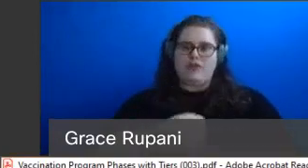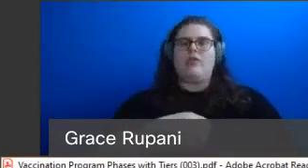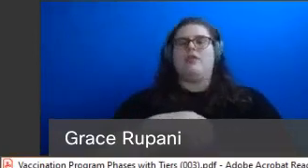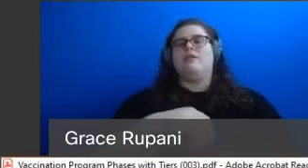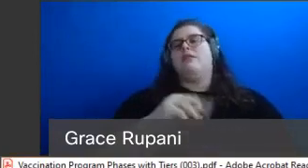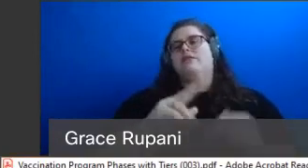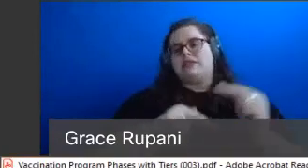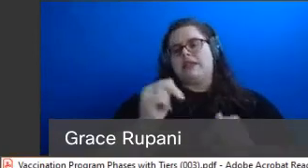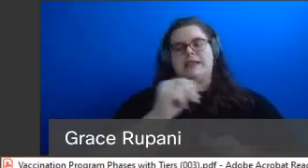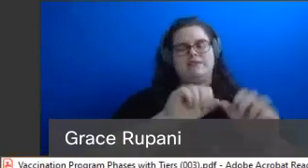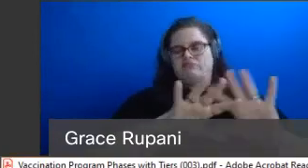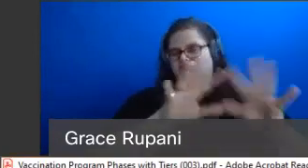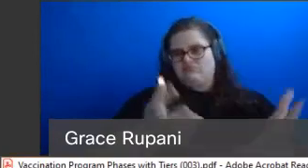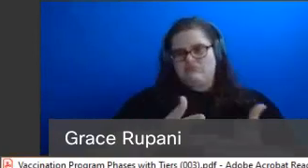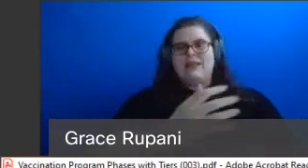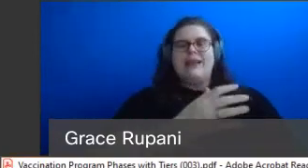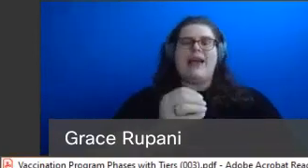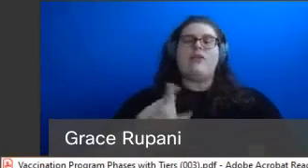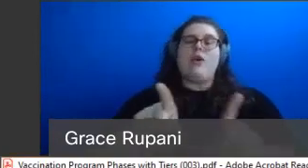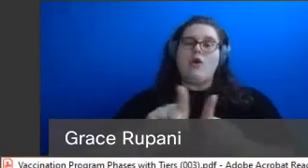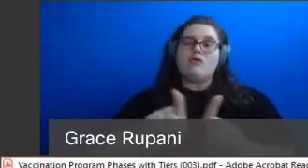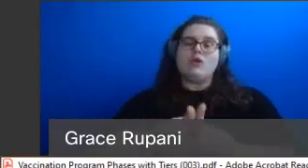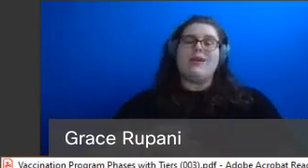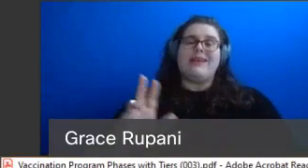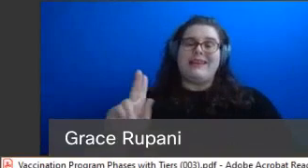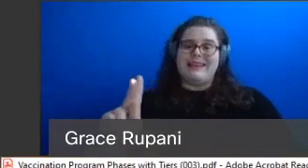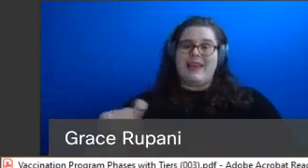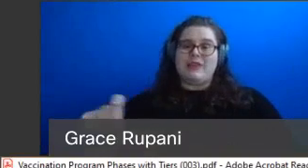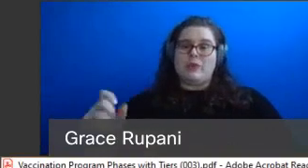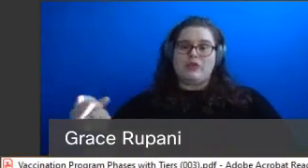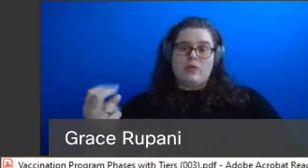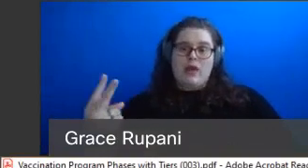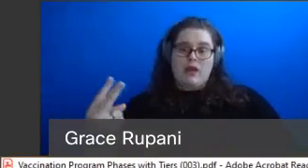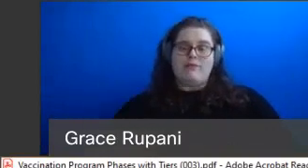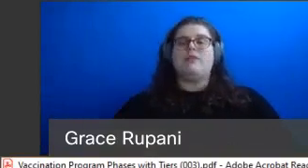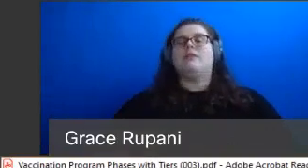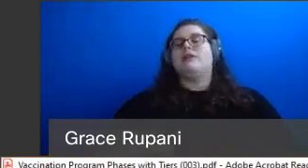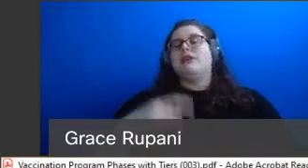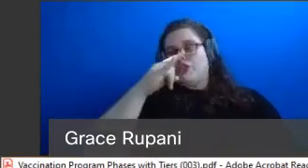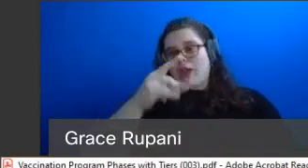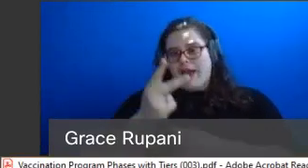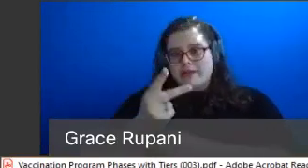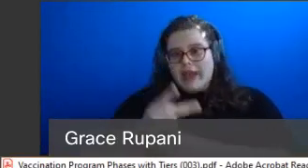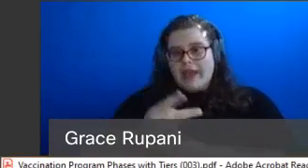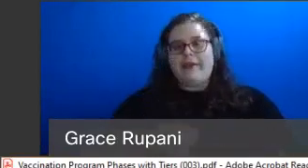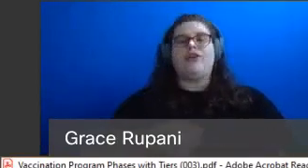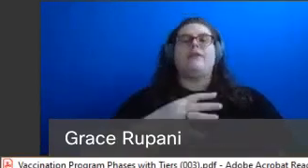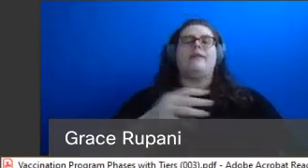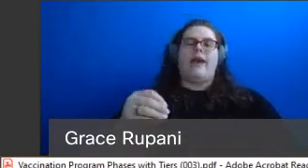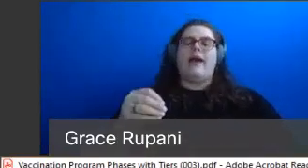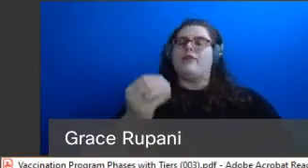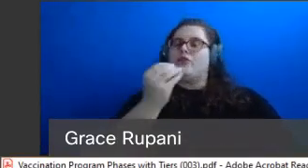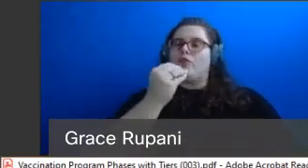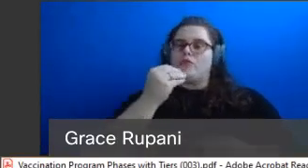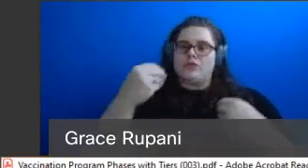in K-12 educational placements, all staff working in childcare, and staff who work at grocery